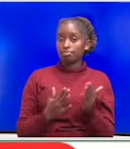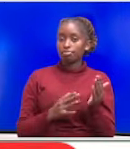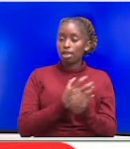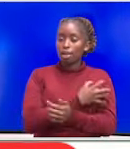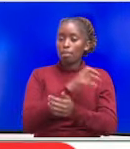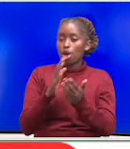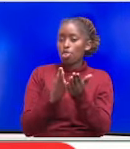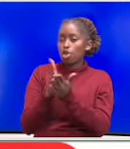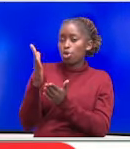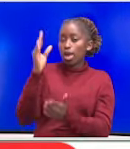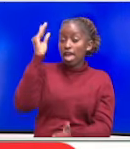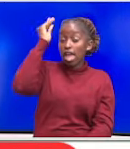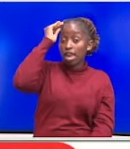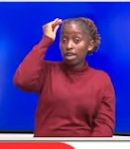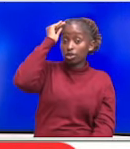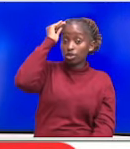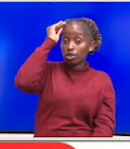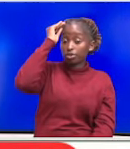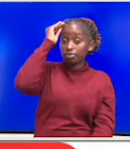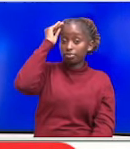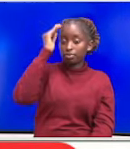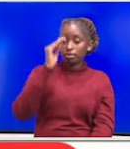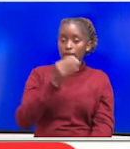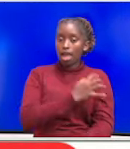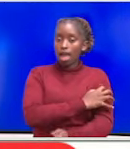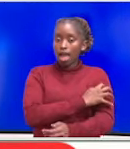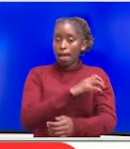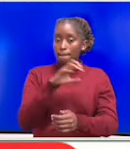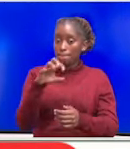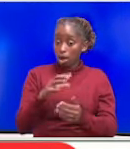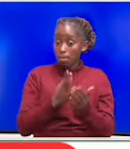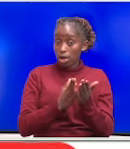education, empowerment through